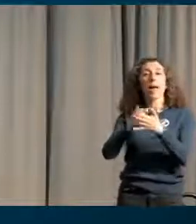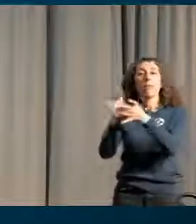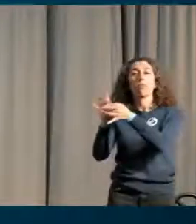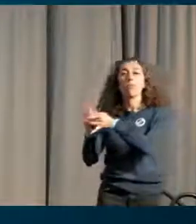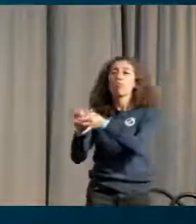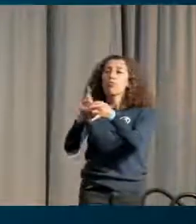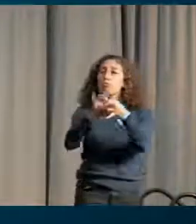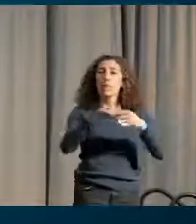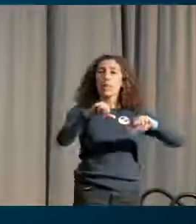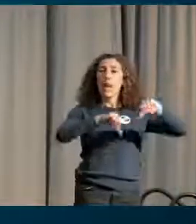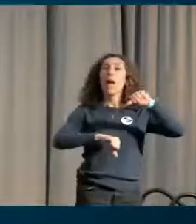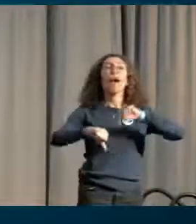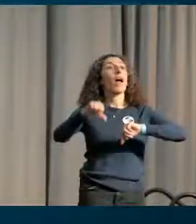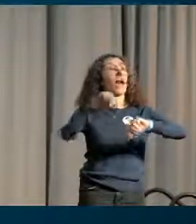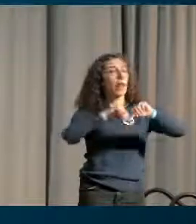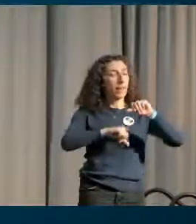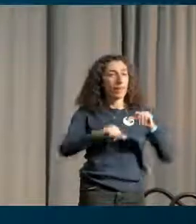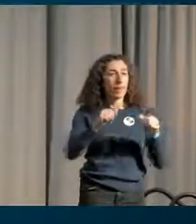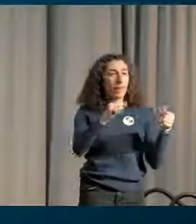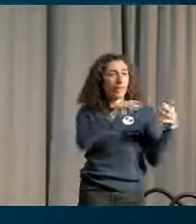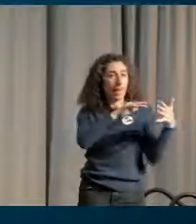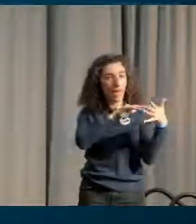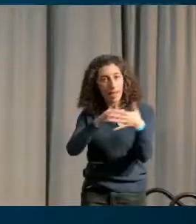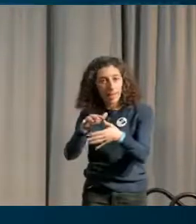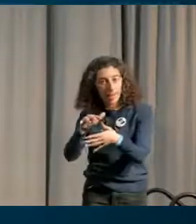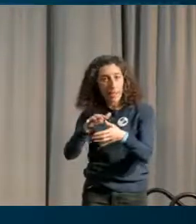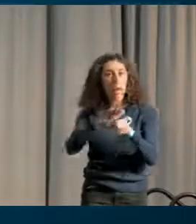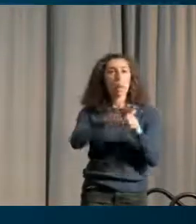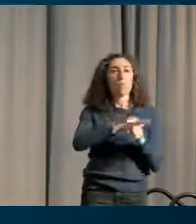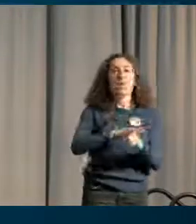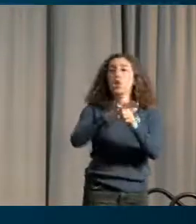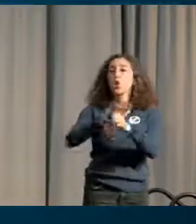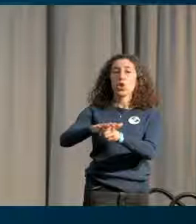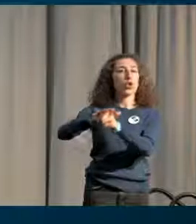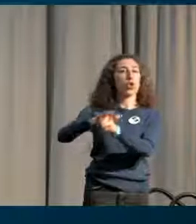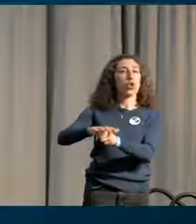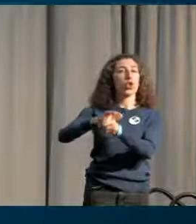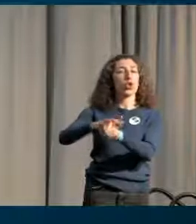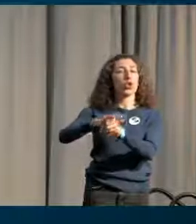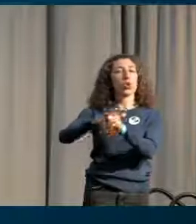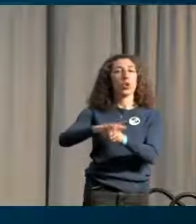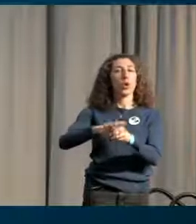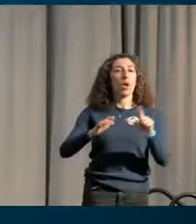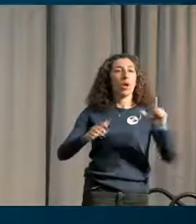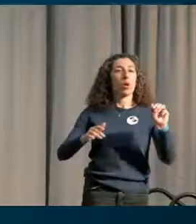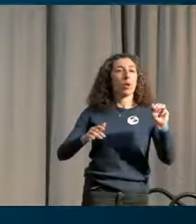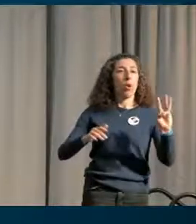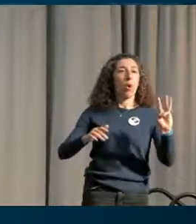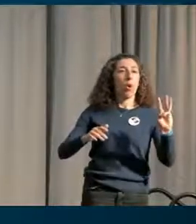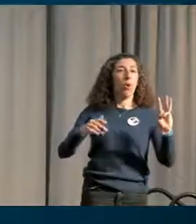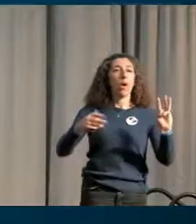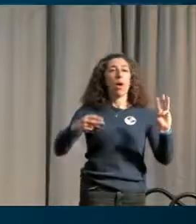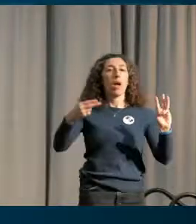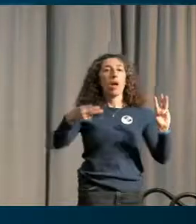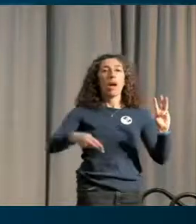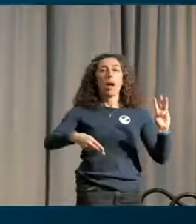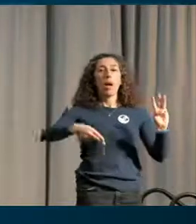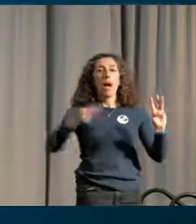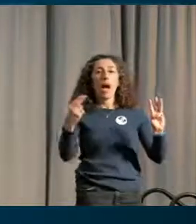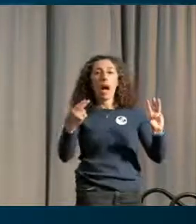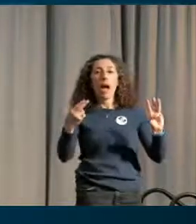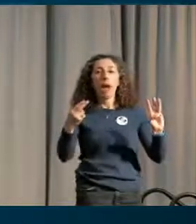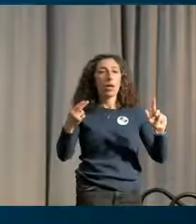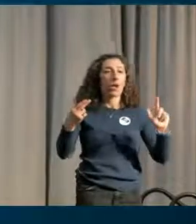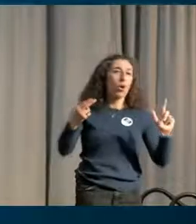idea that you have high pressure and low pressure. So you have the low pressure moving really fast and